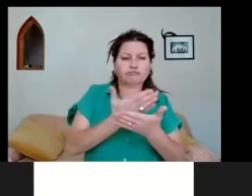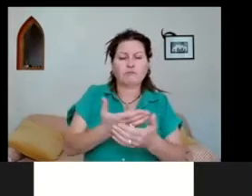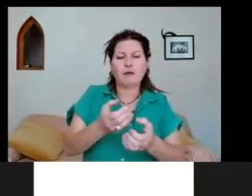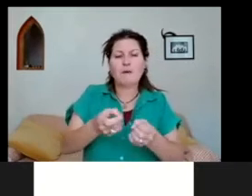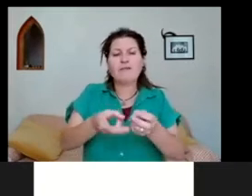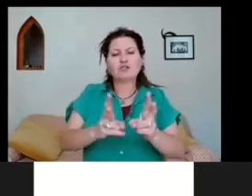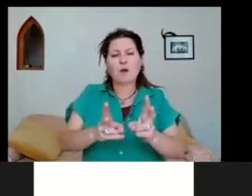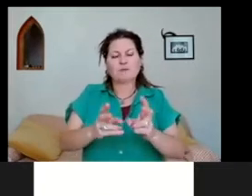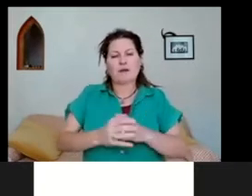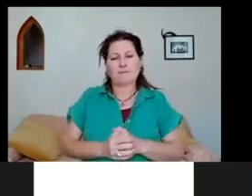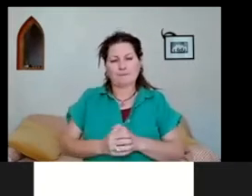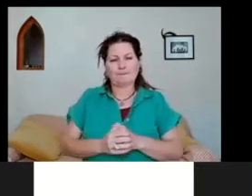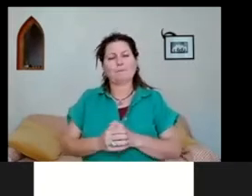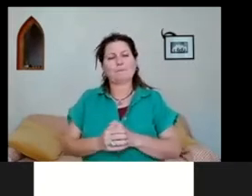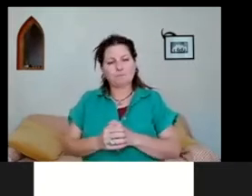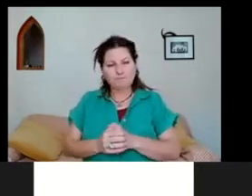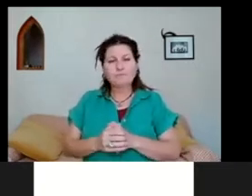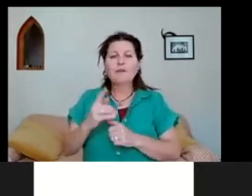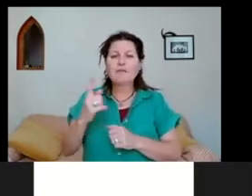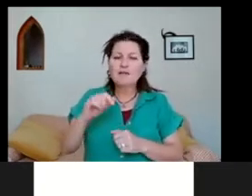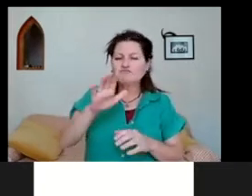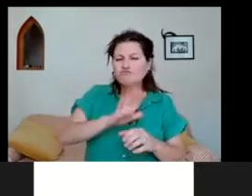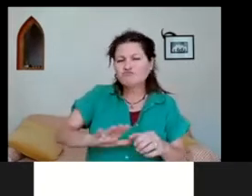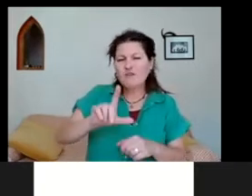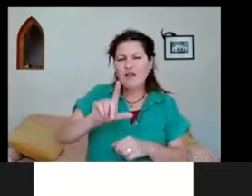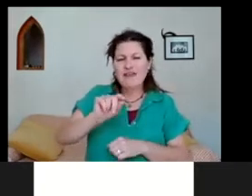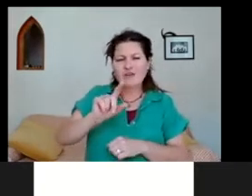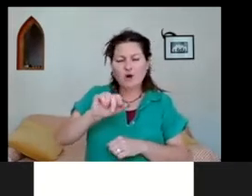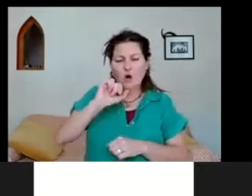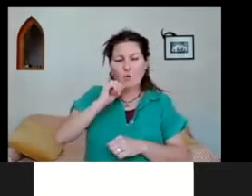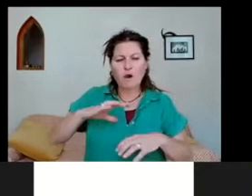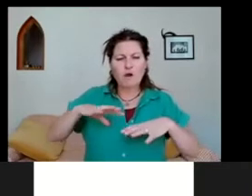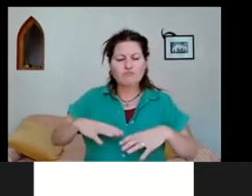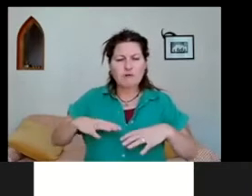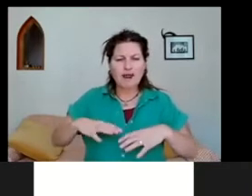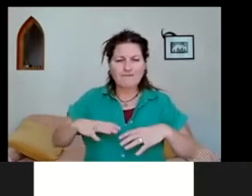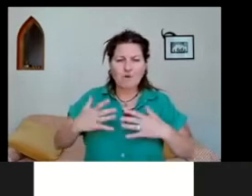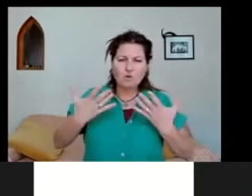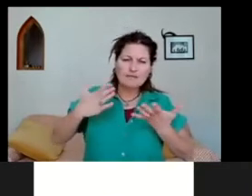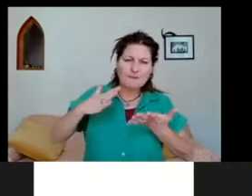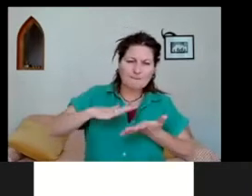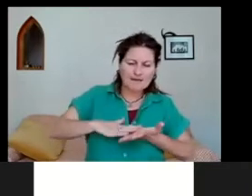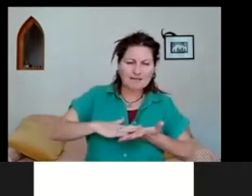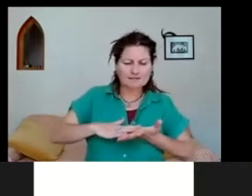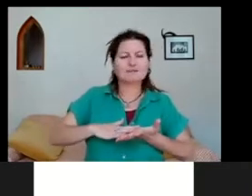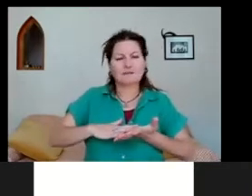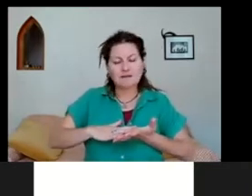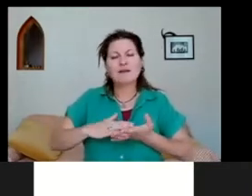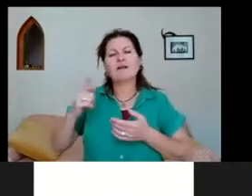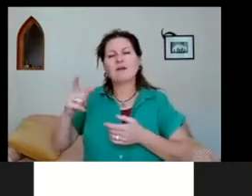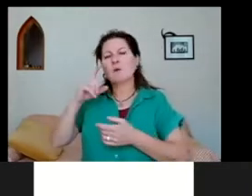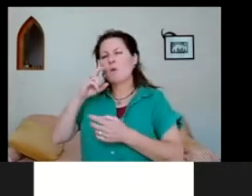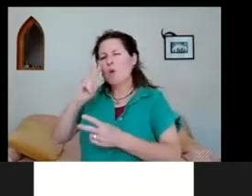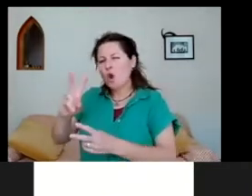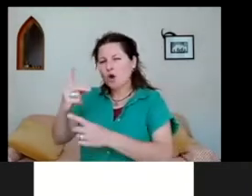we plan a 10 minutes comfort break to also organize the questions that we will receive in the chat. And then from